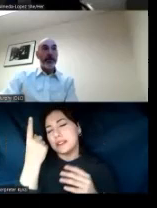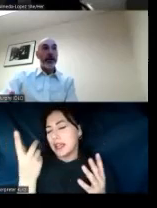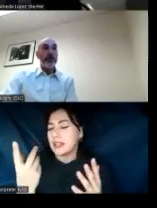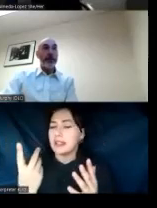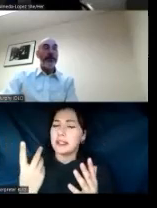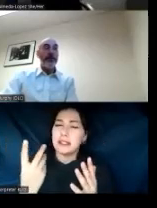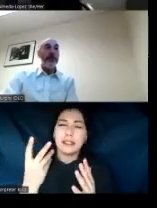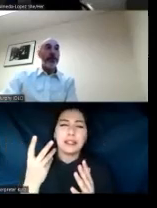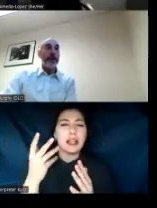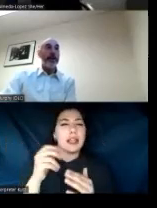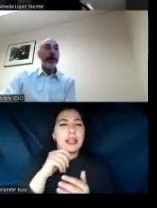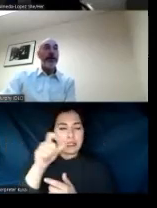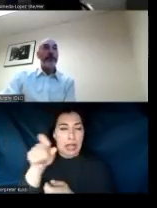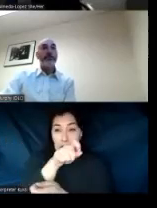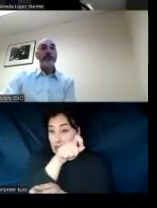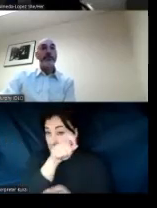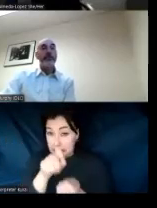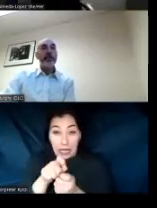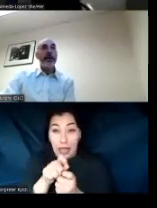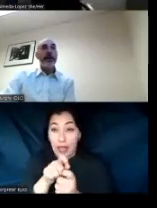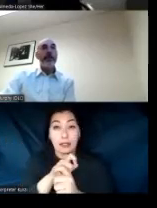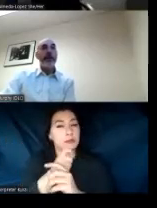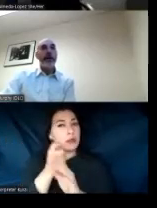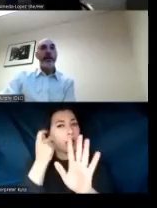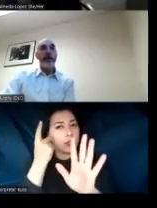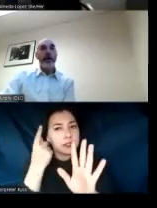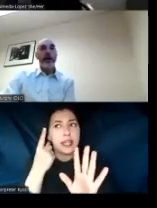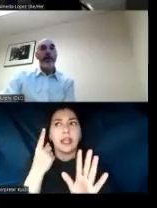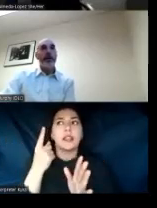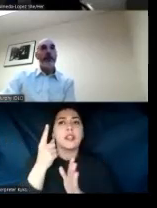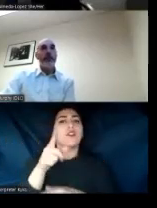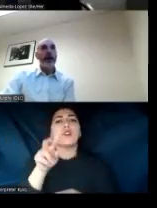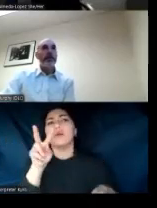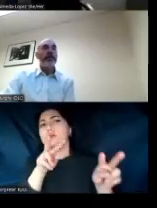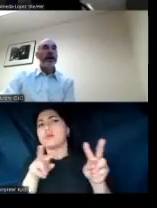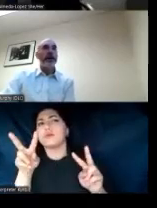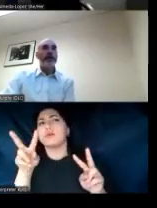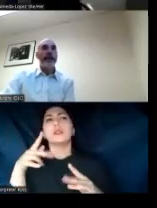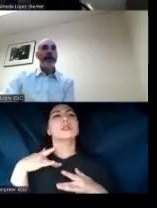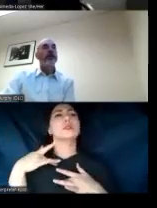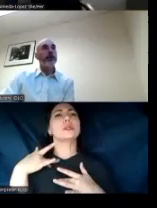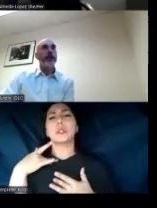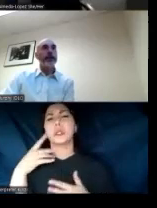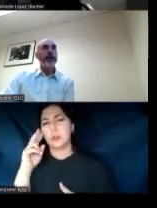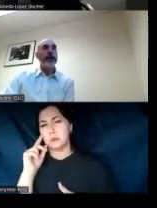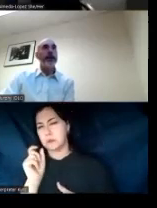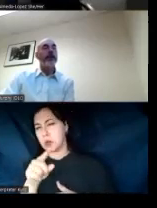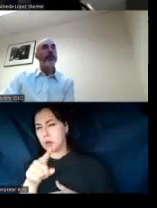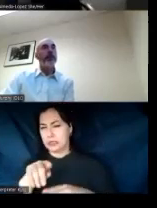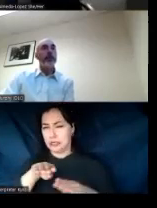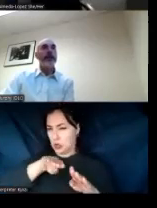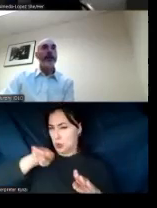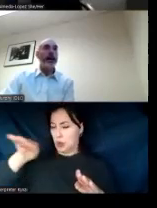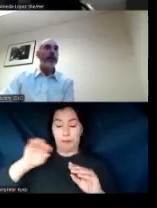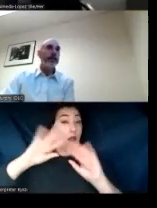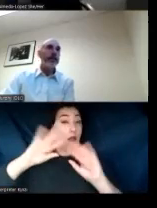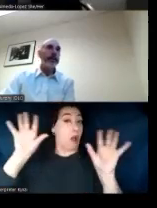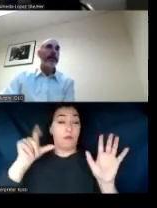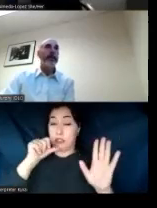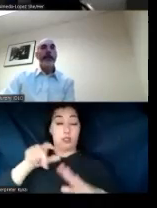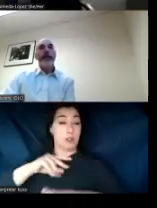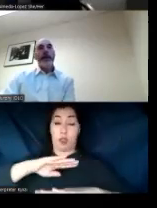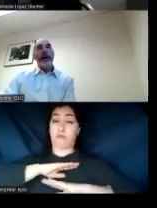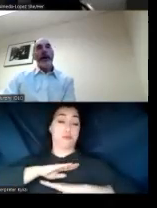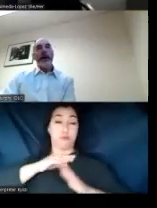helpful, especially if you think that there are ramps that are clearly not compliant, because